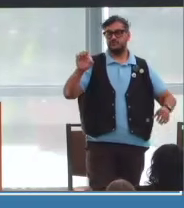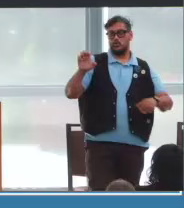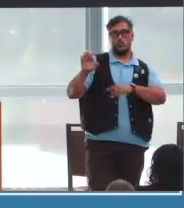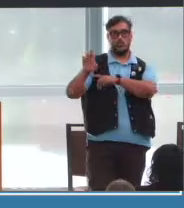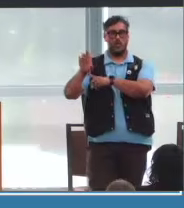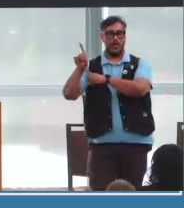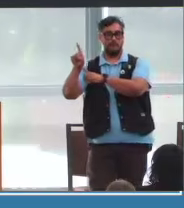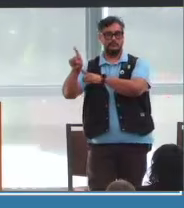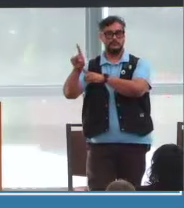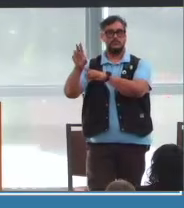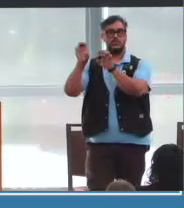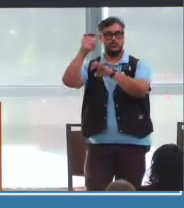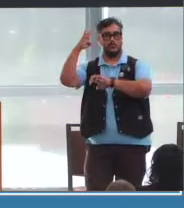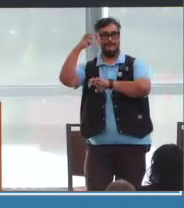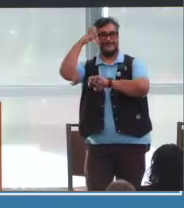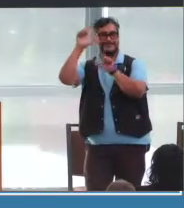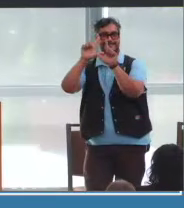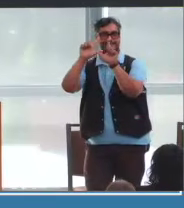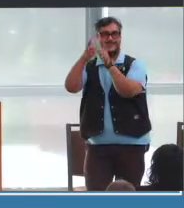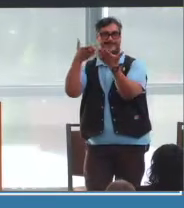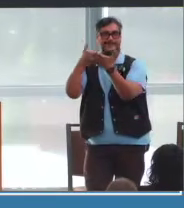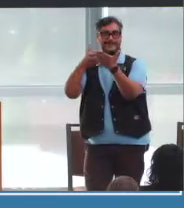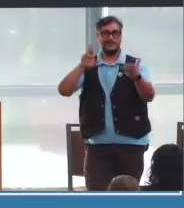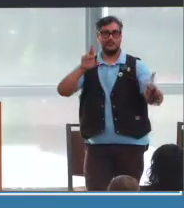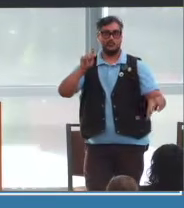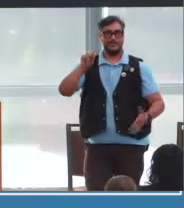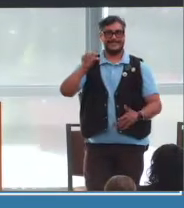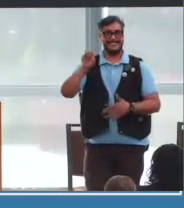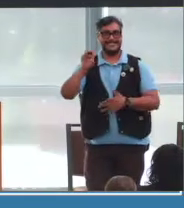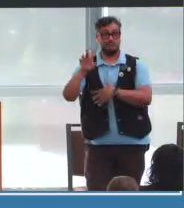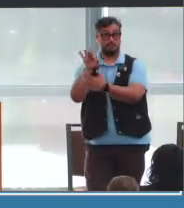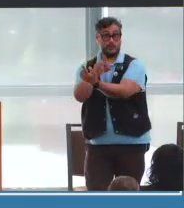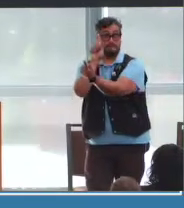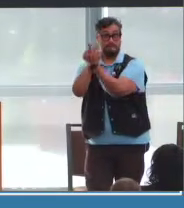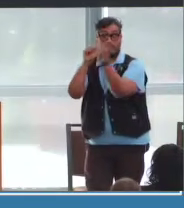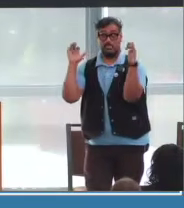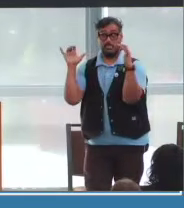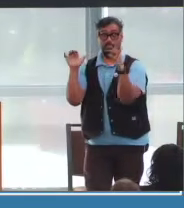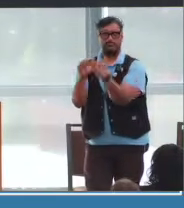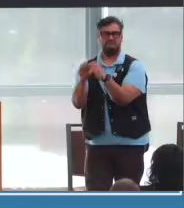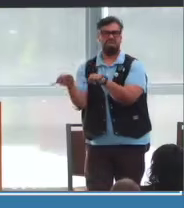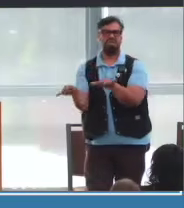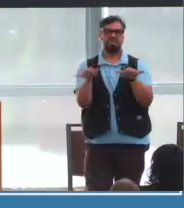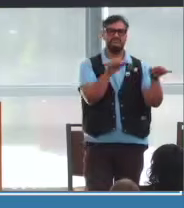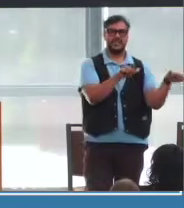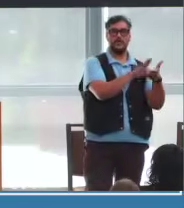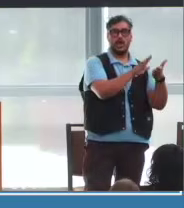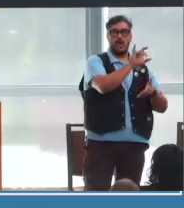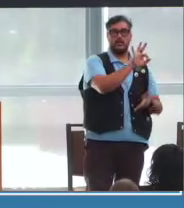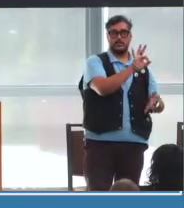League Against Rheumatism, met. It's the European equivalent of the American College of